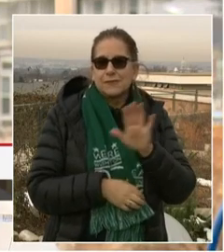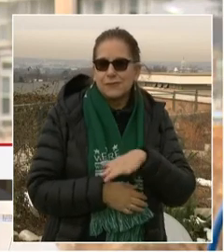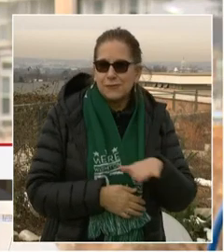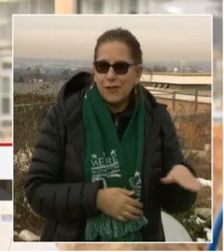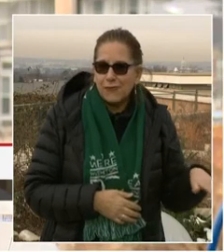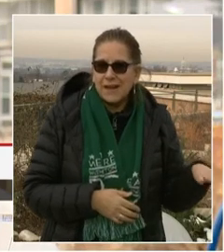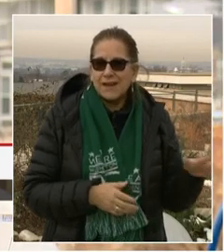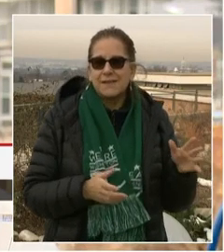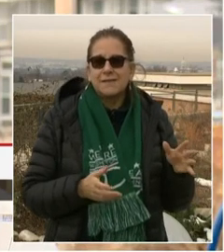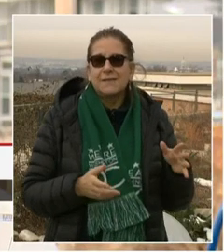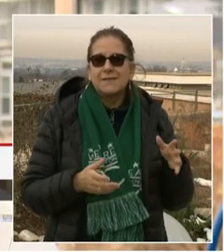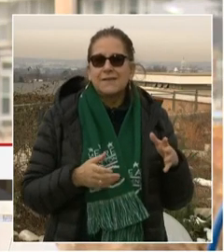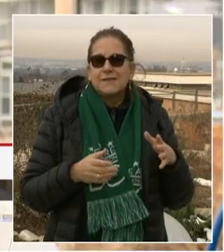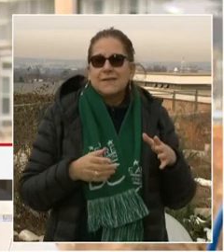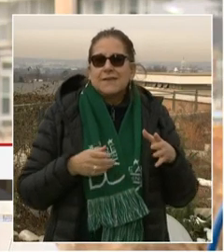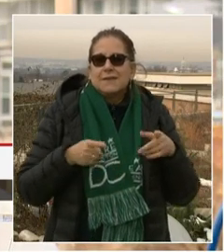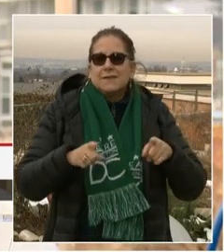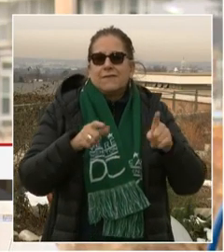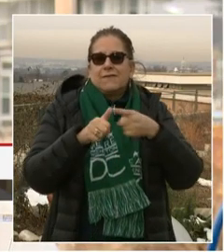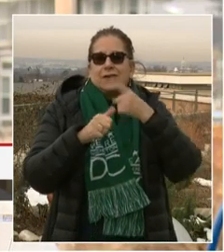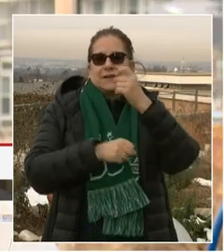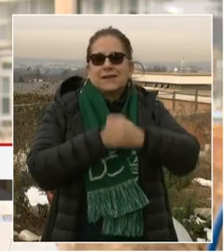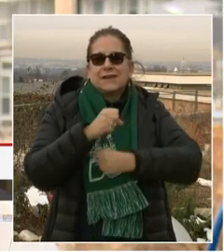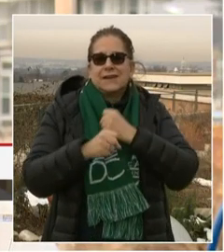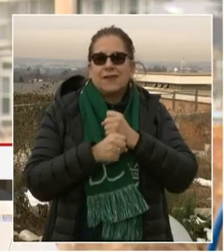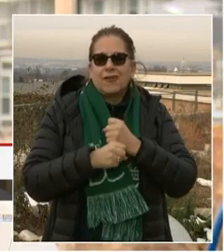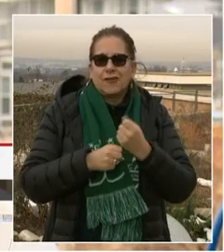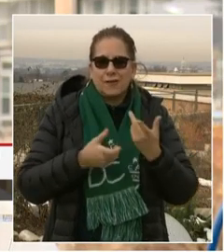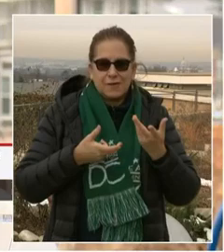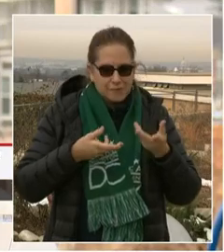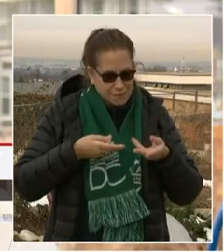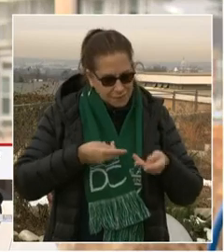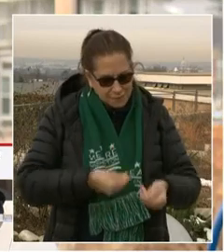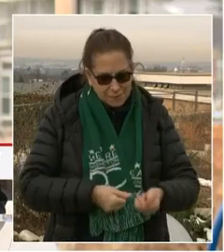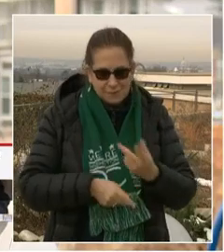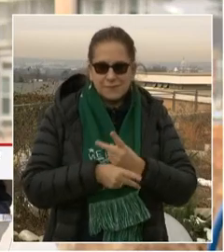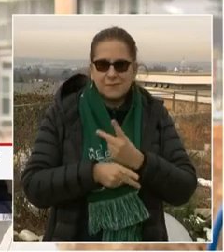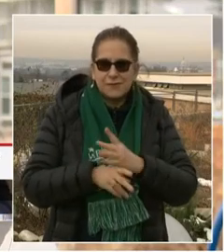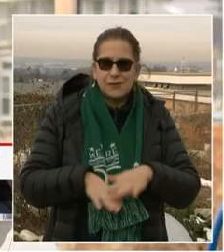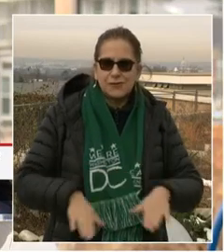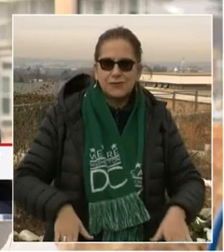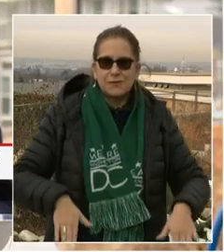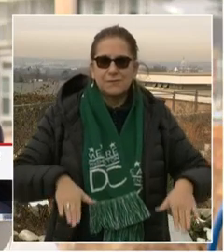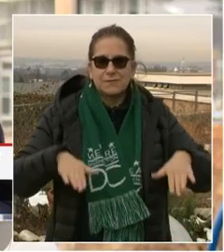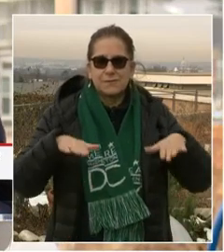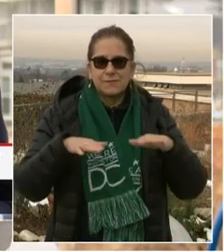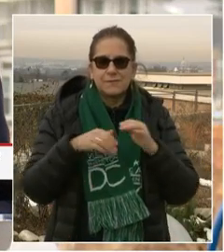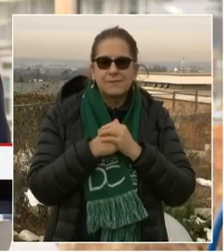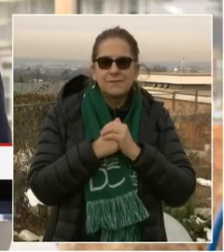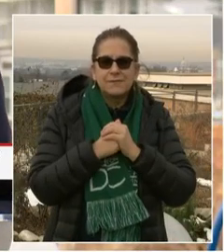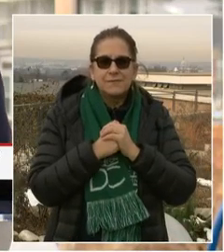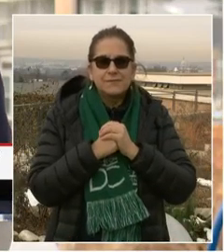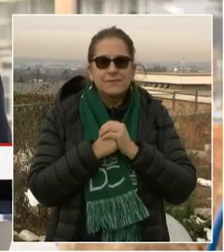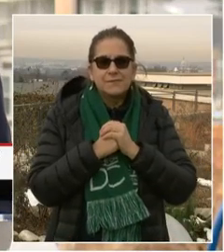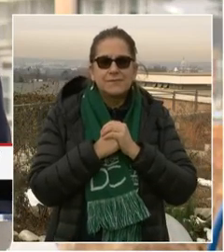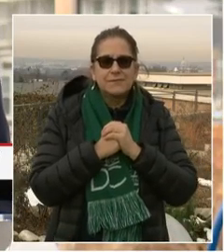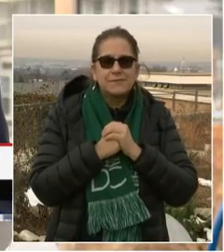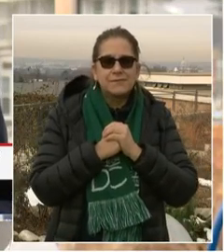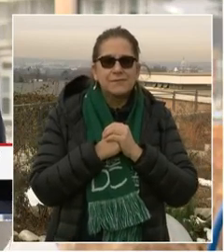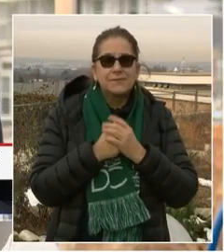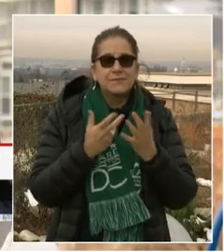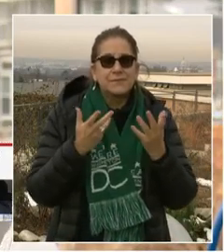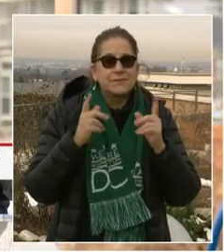motherhood. Whether that care involves more diapers, more visits to doctors, more food on the table, shoes,